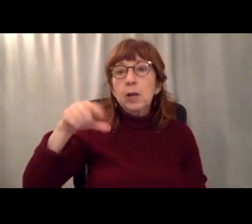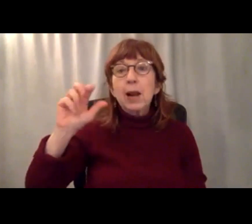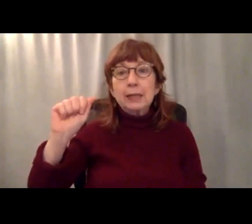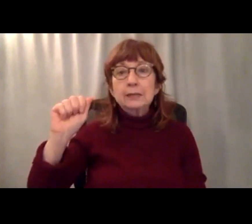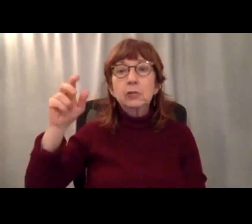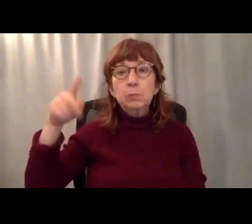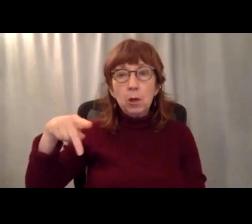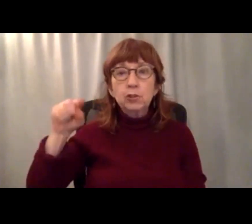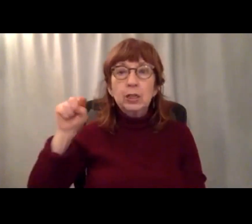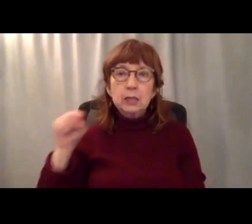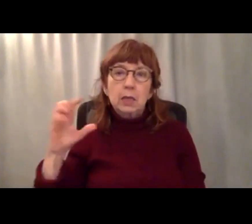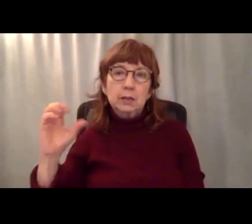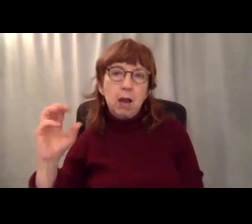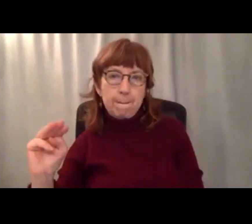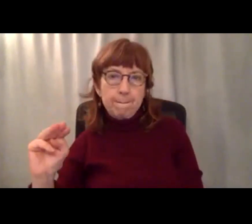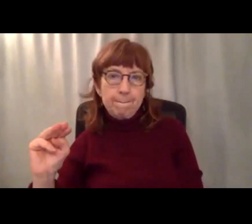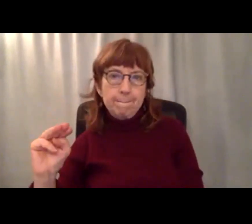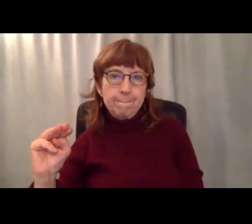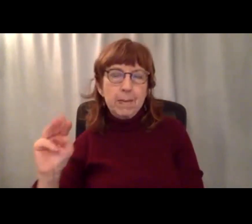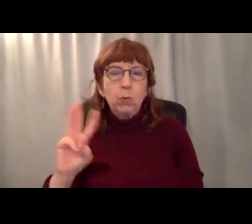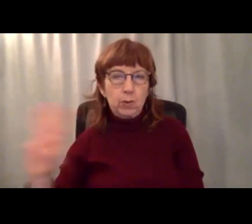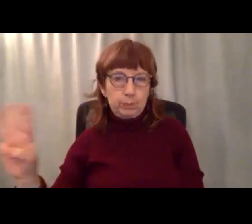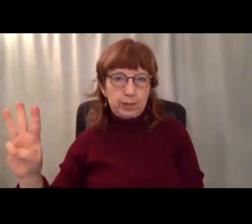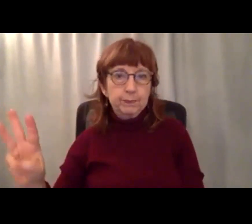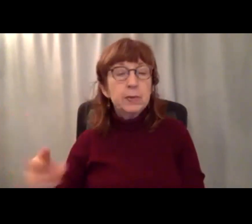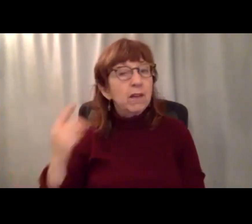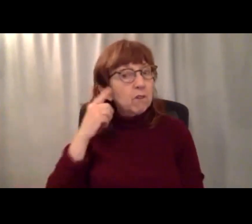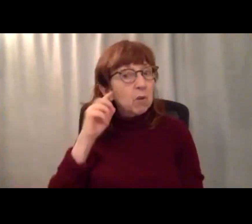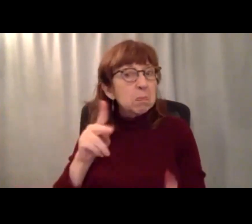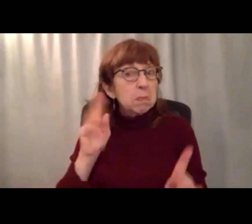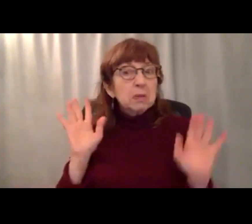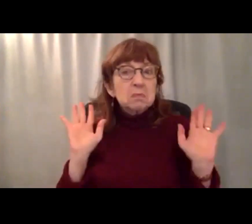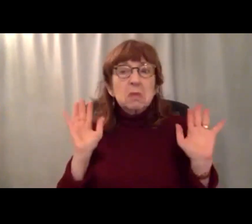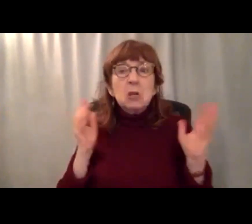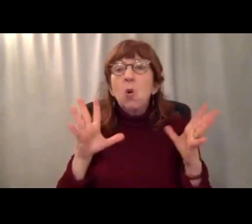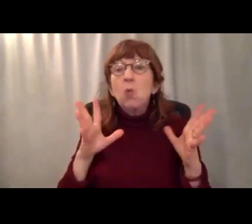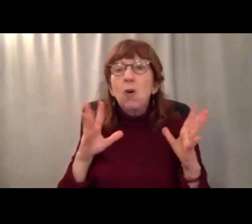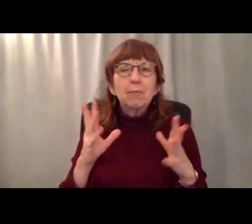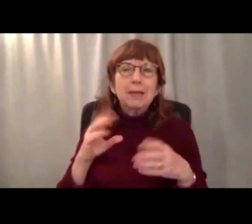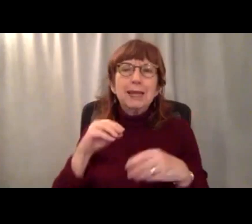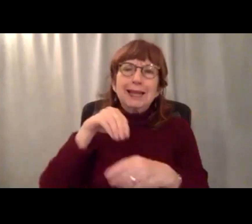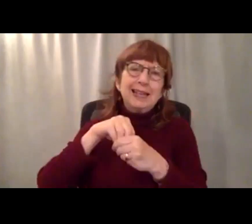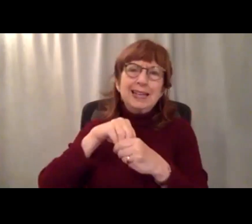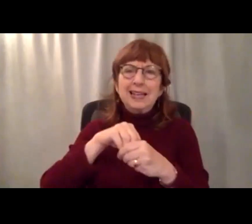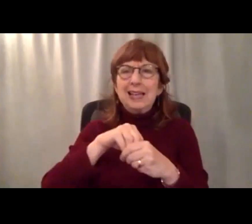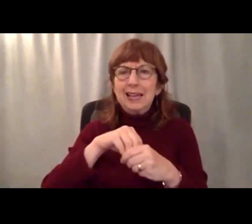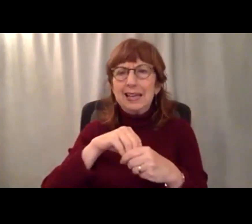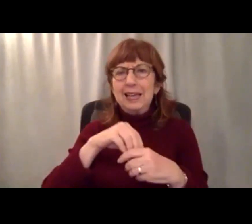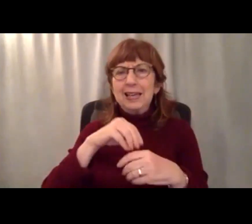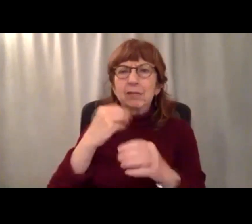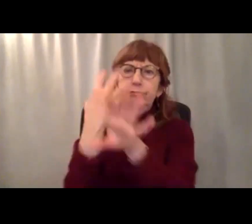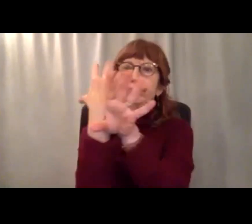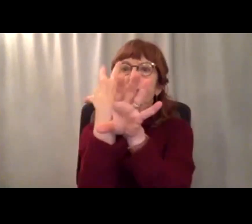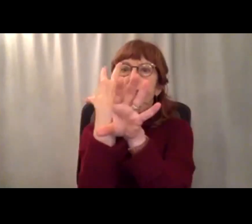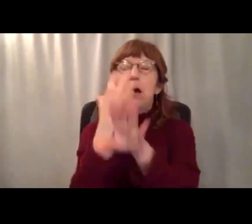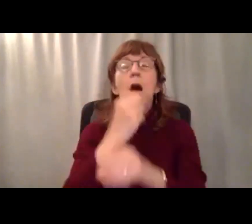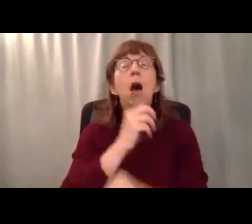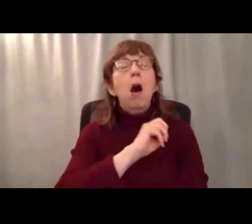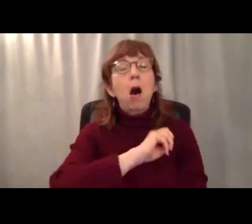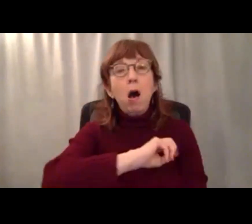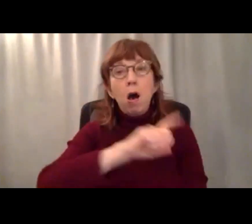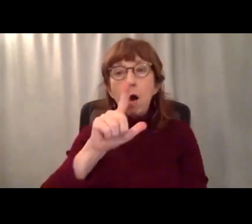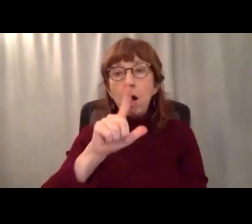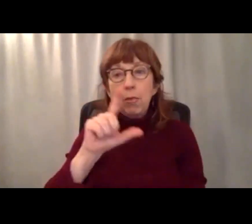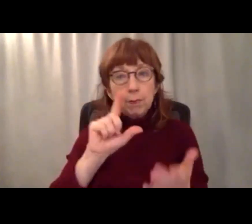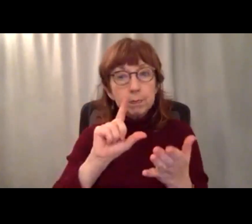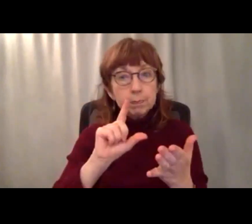queerancestorsproject.com website. And then for those who prefer not to exist in virtual reality, all of the prints are